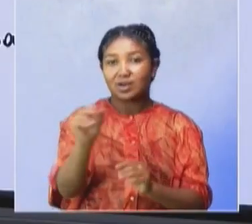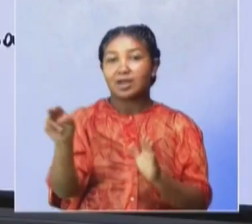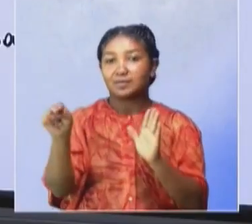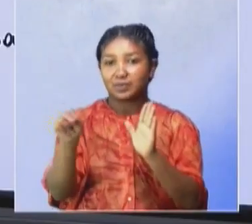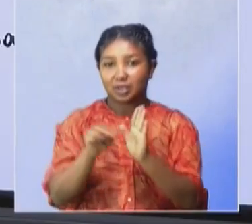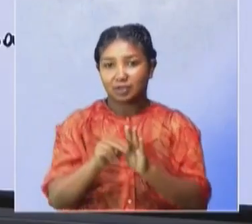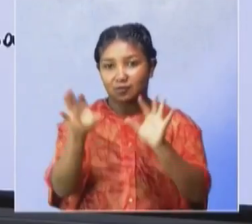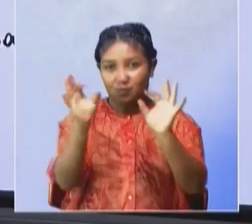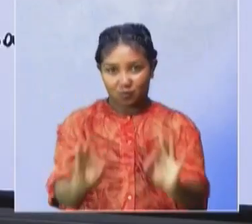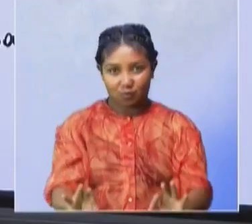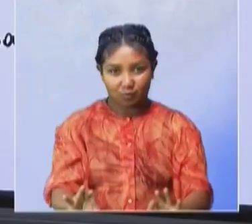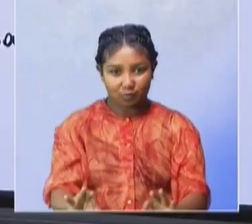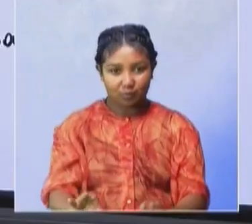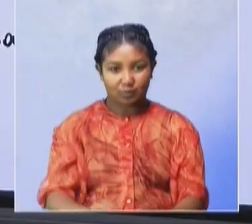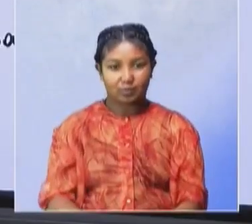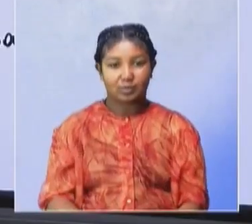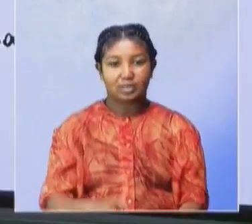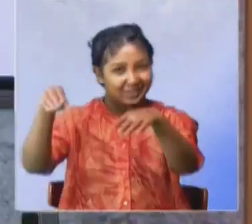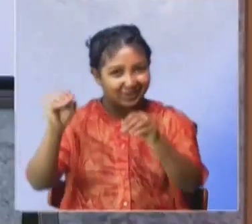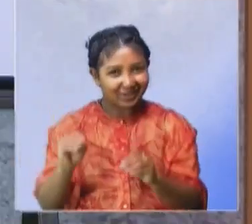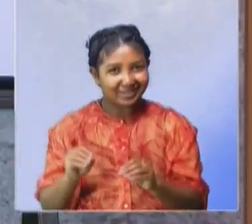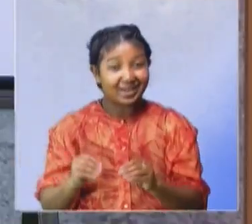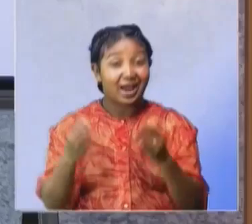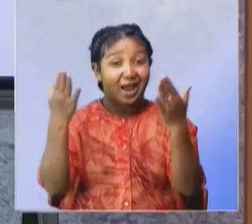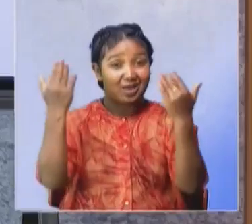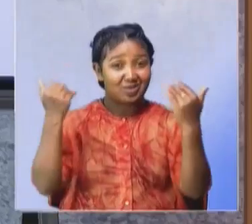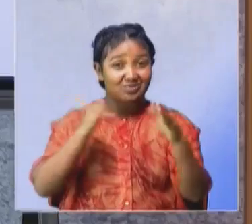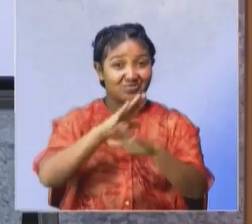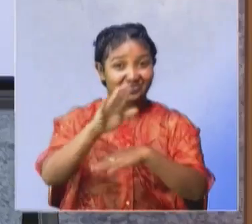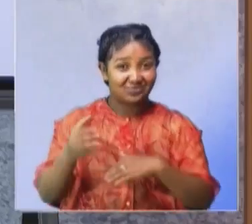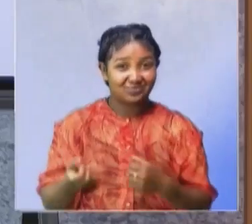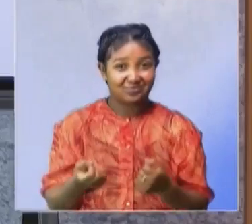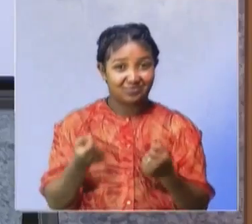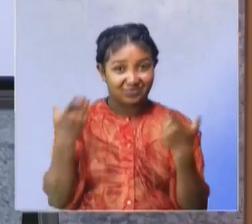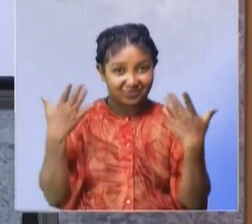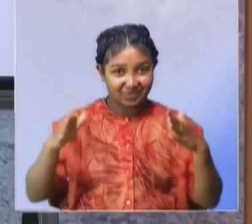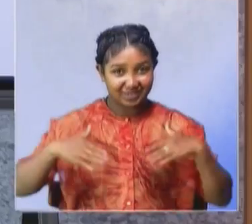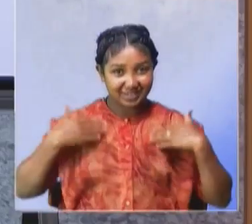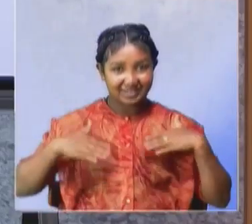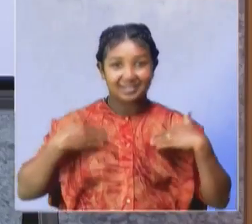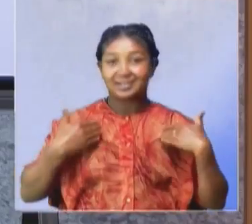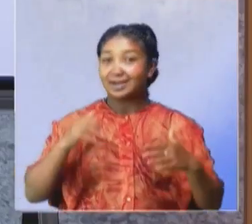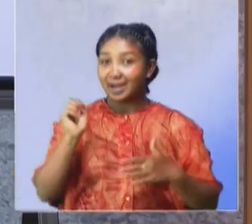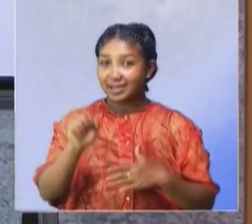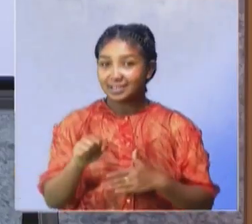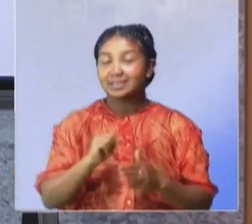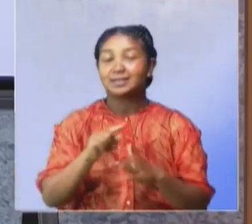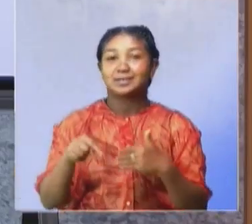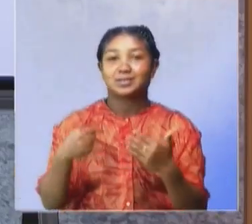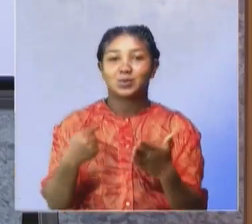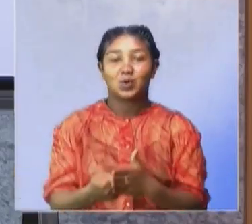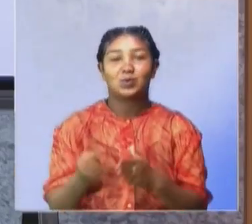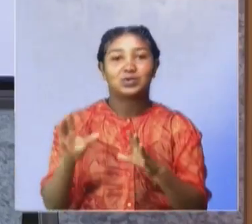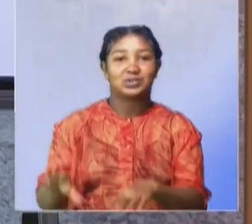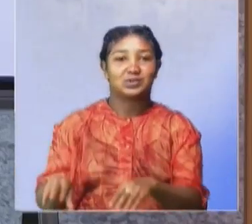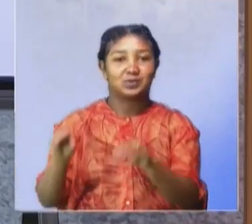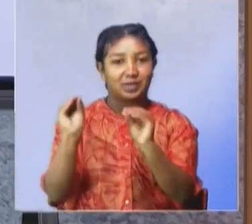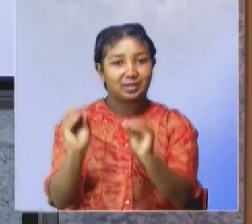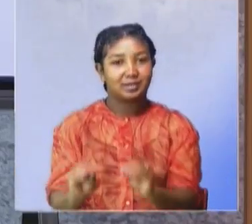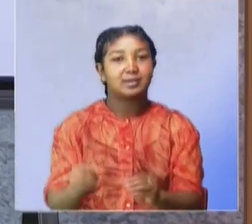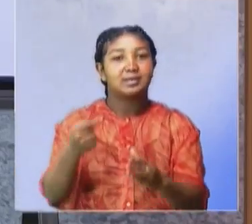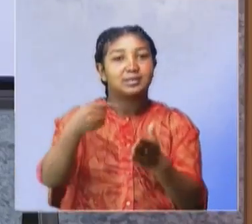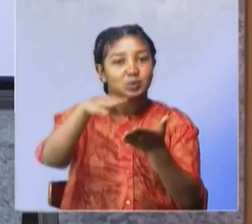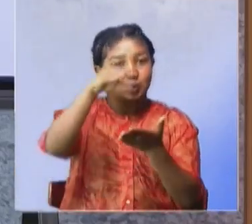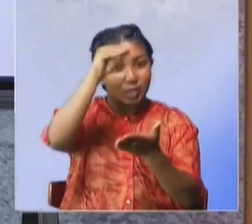negative forms. Students, I hope you all are enjoyed the lesson. So, students, what